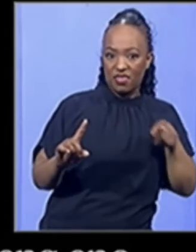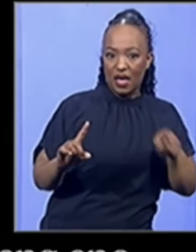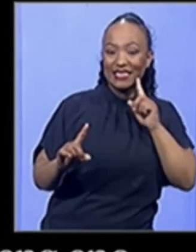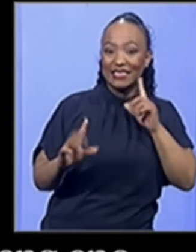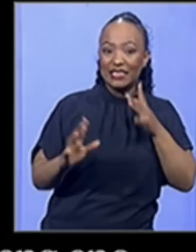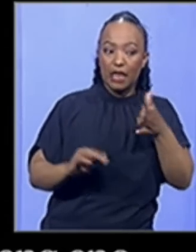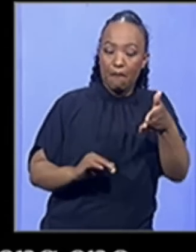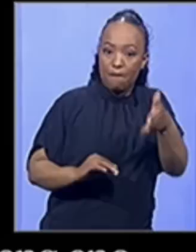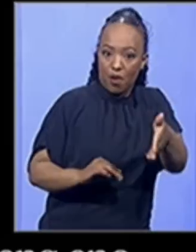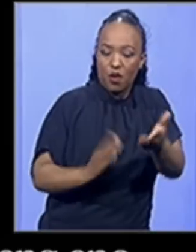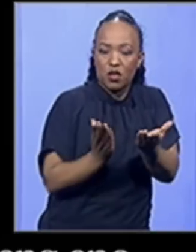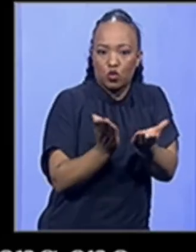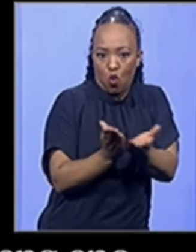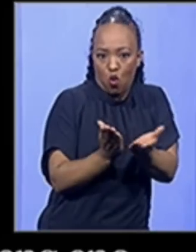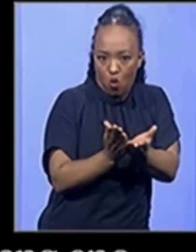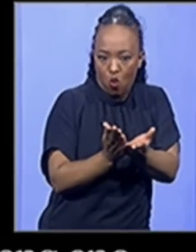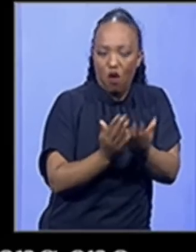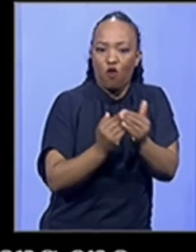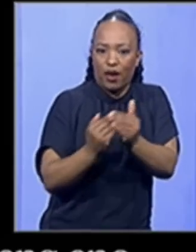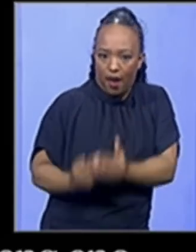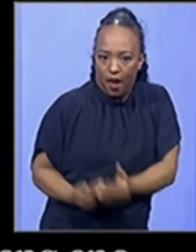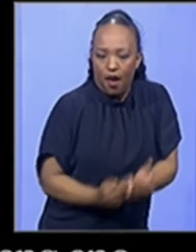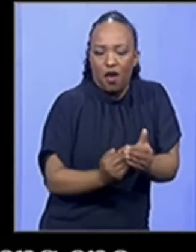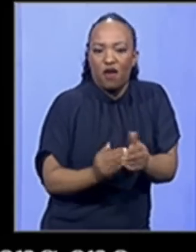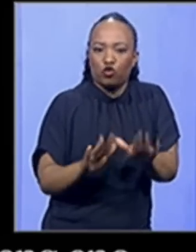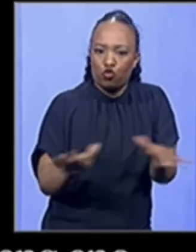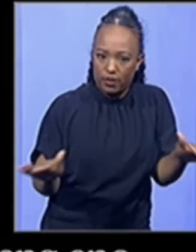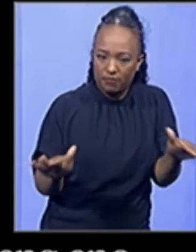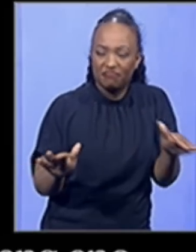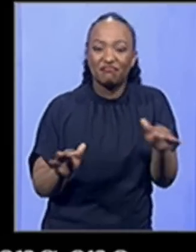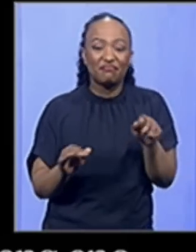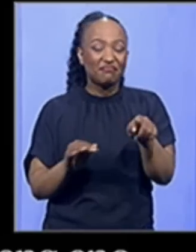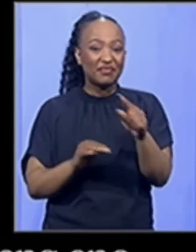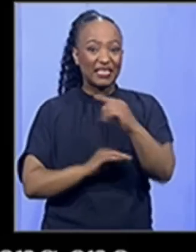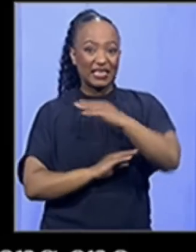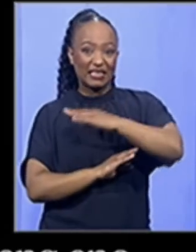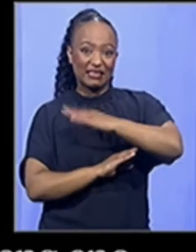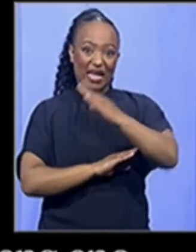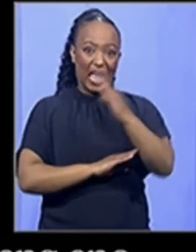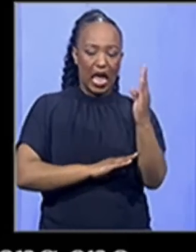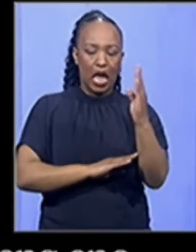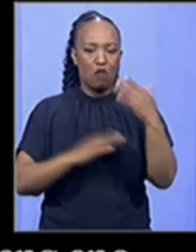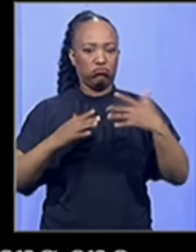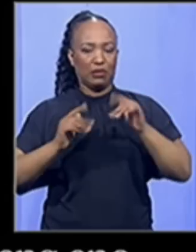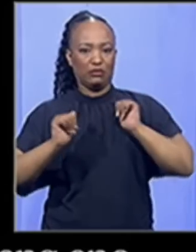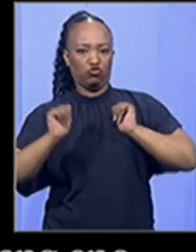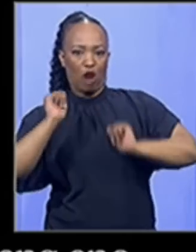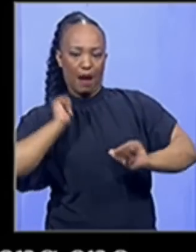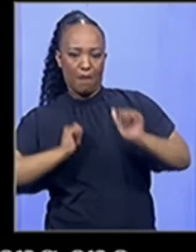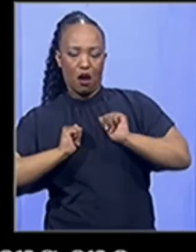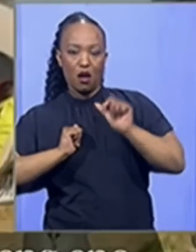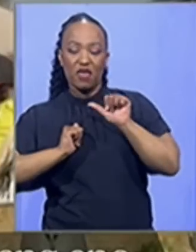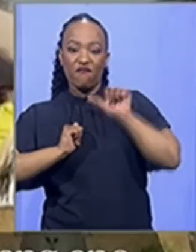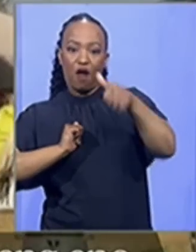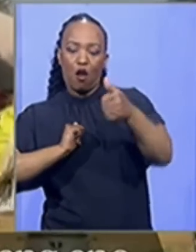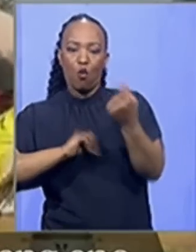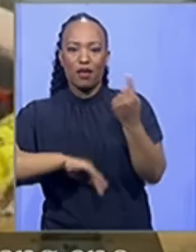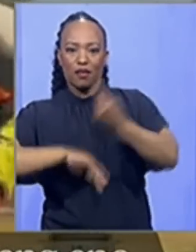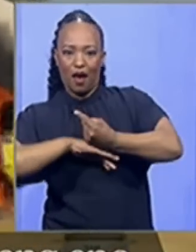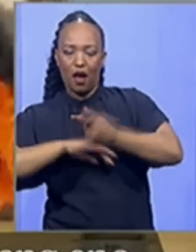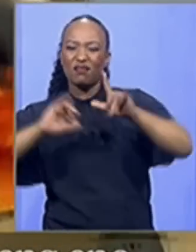kwa sekolong te bang le tshiamelo ya go tlhokomela bana. Go latela letsatsi le le tletseng drama le le latelang le lona le ne la aparelwa